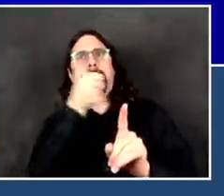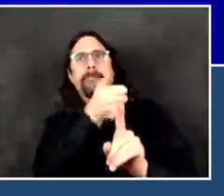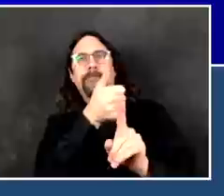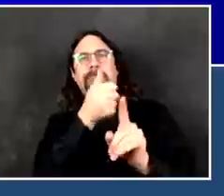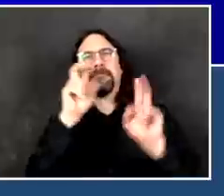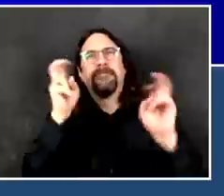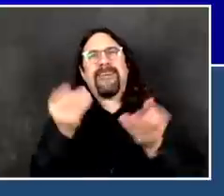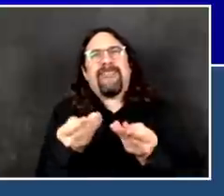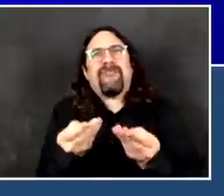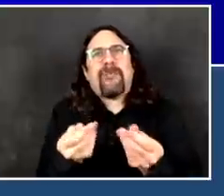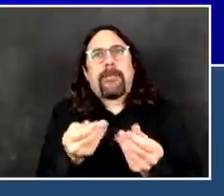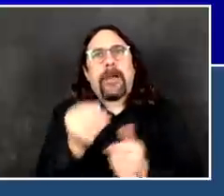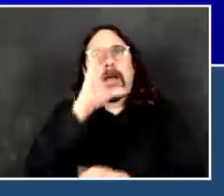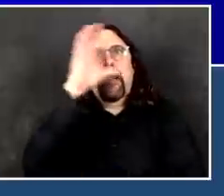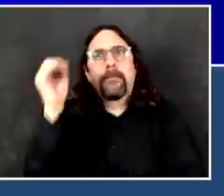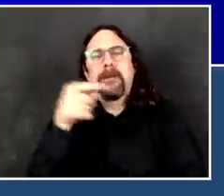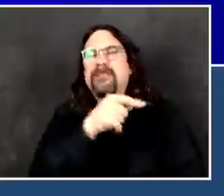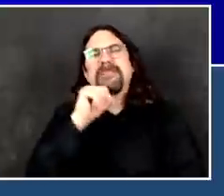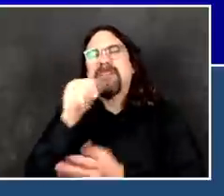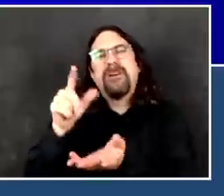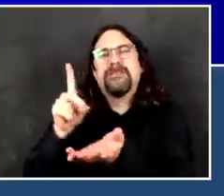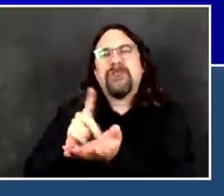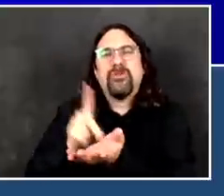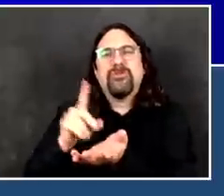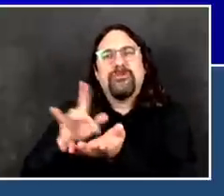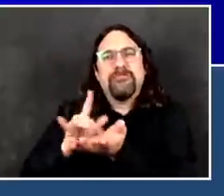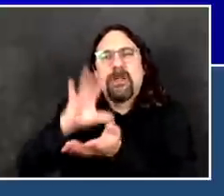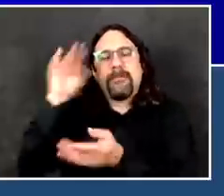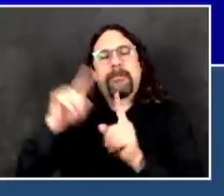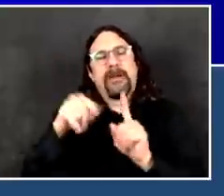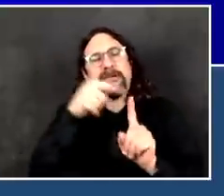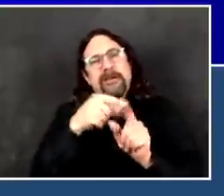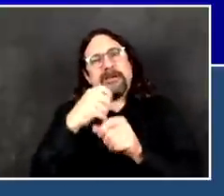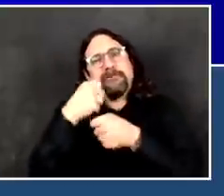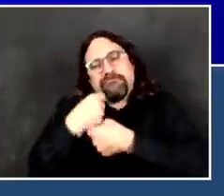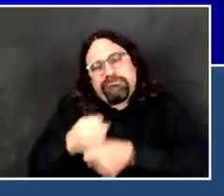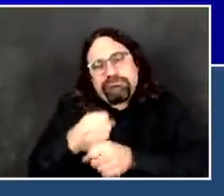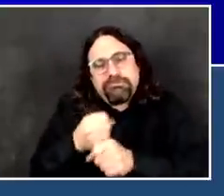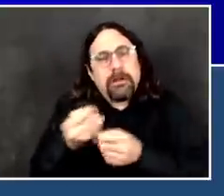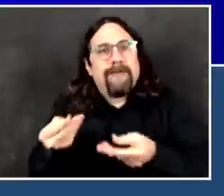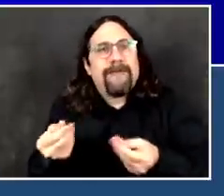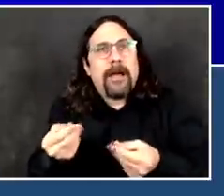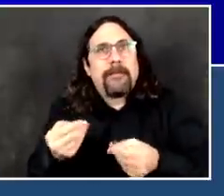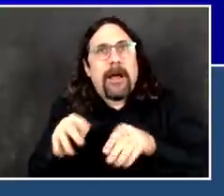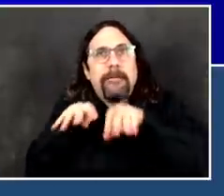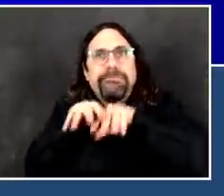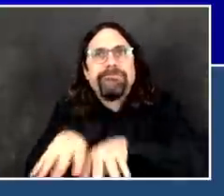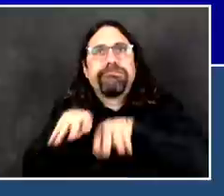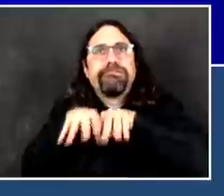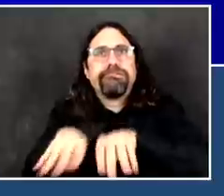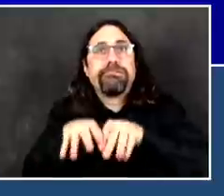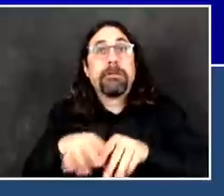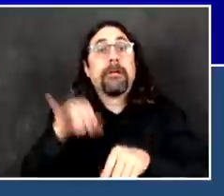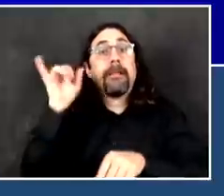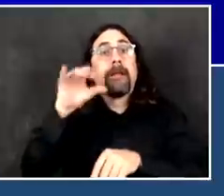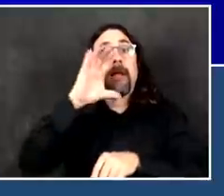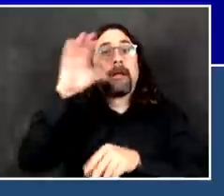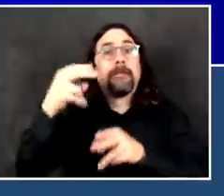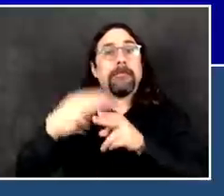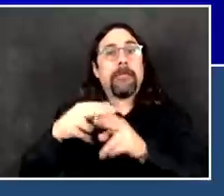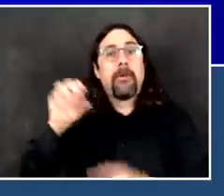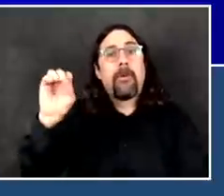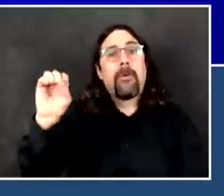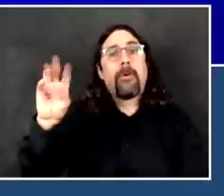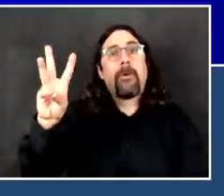a healthcare supply company, Owens & Minor, in North Carolina. And they went to bat for us. A special thank you to